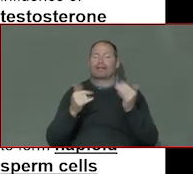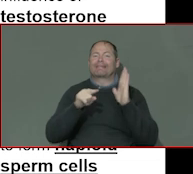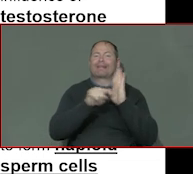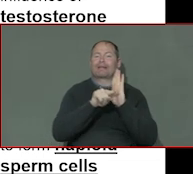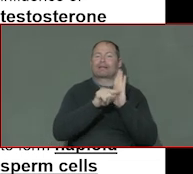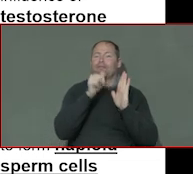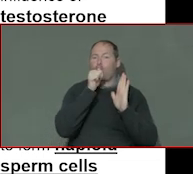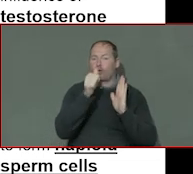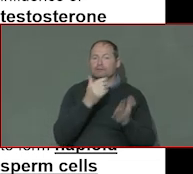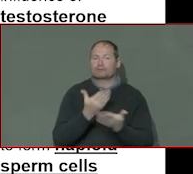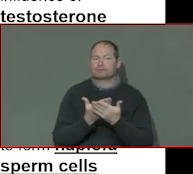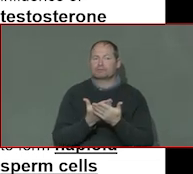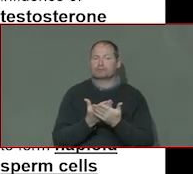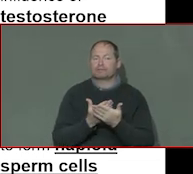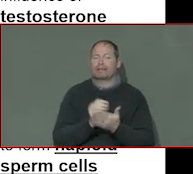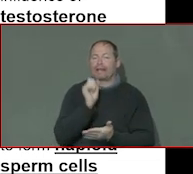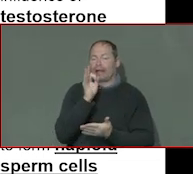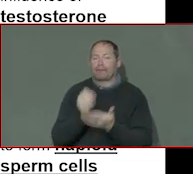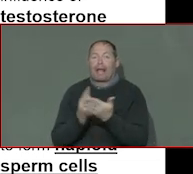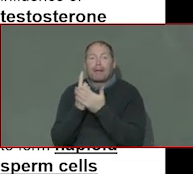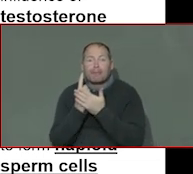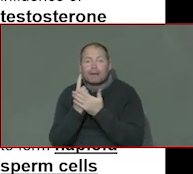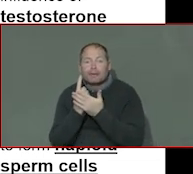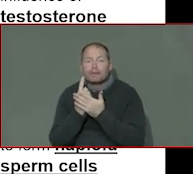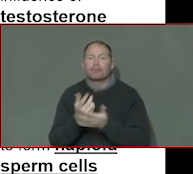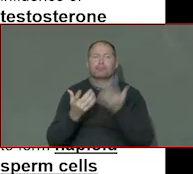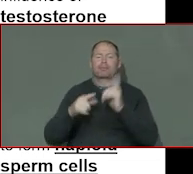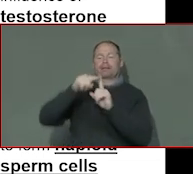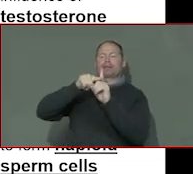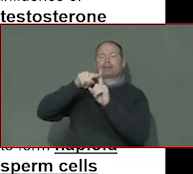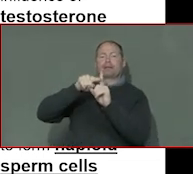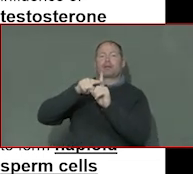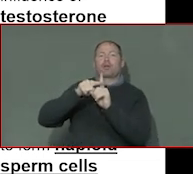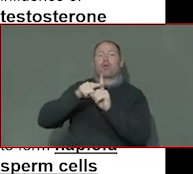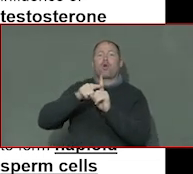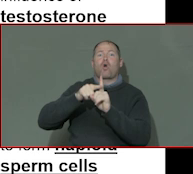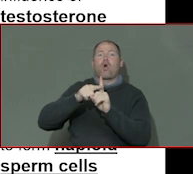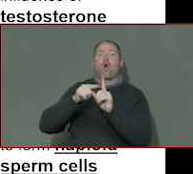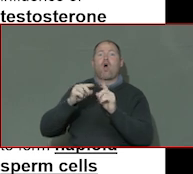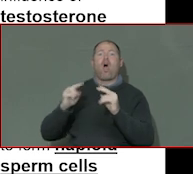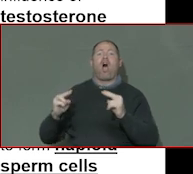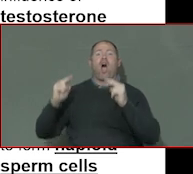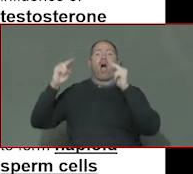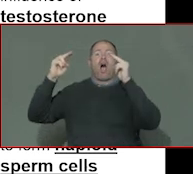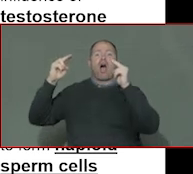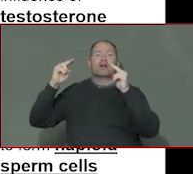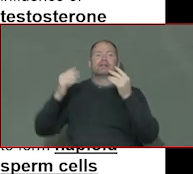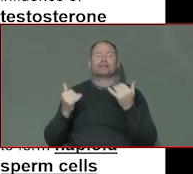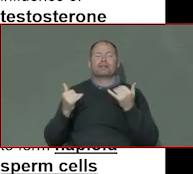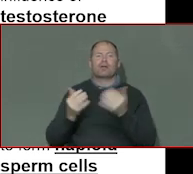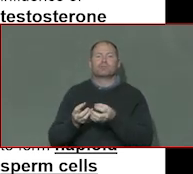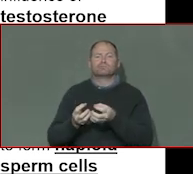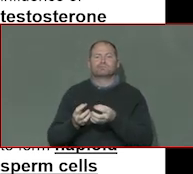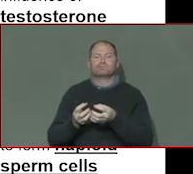well. What if this happens? What if the temperature goes too high? The male testes will not